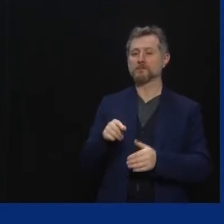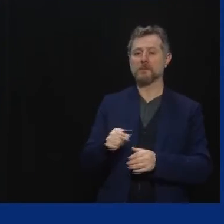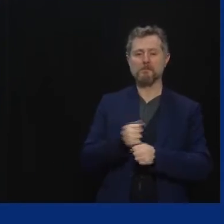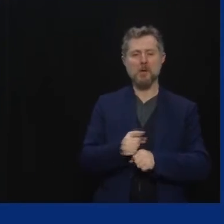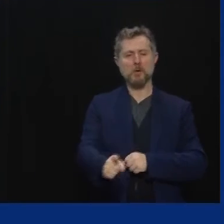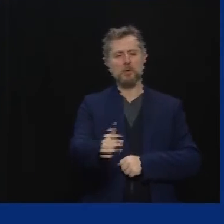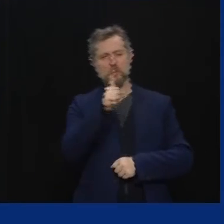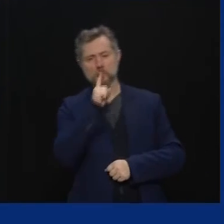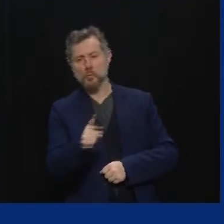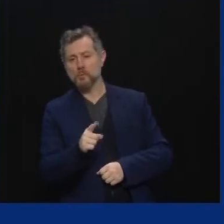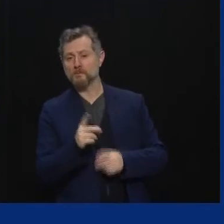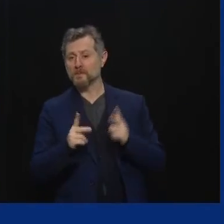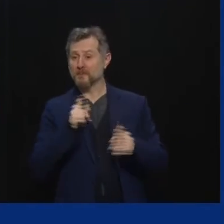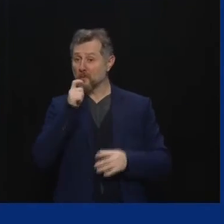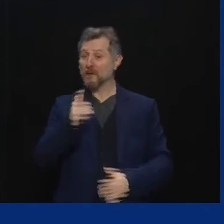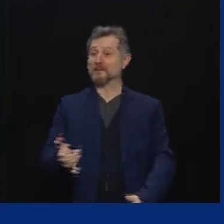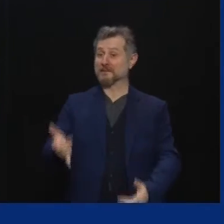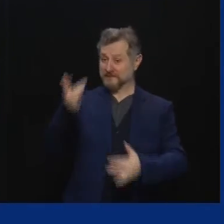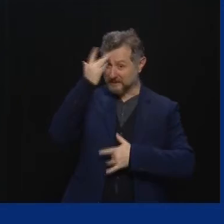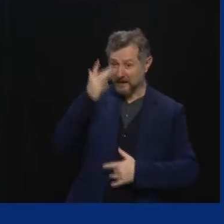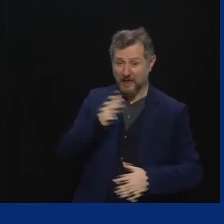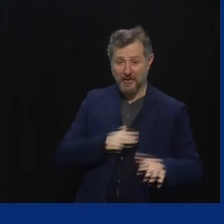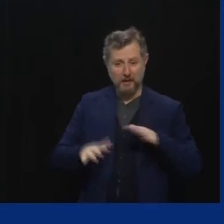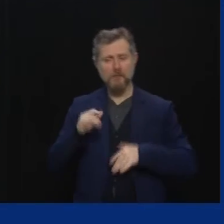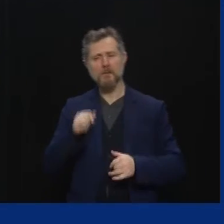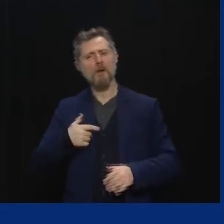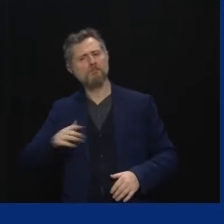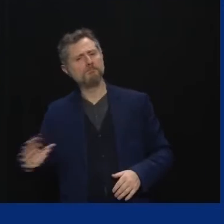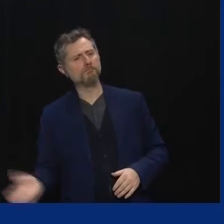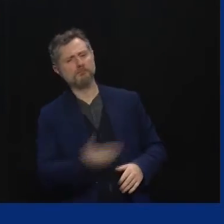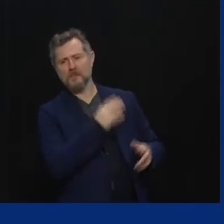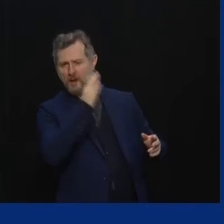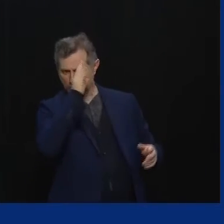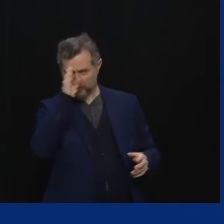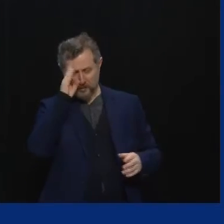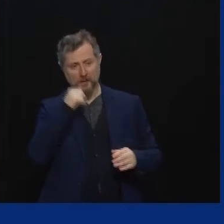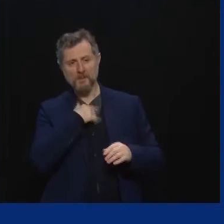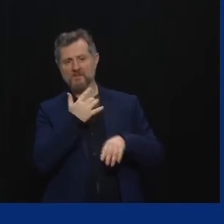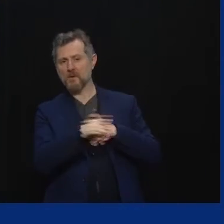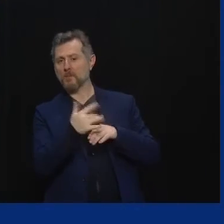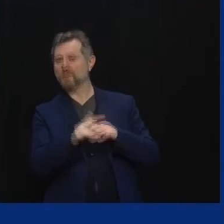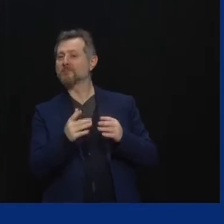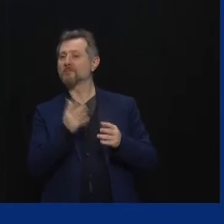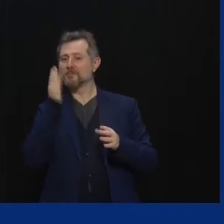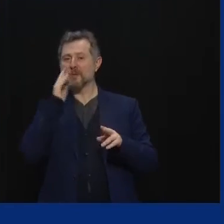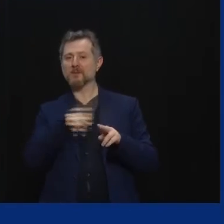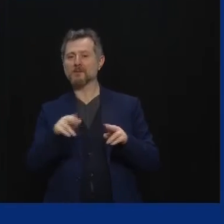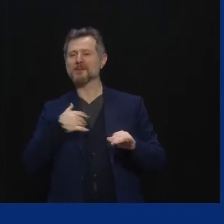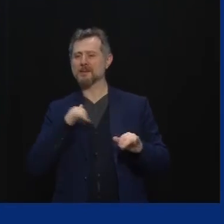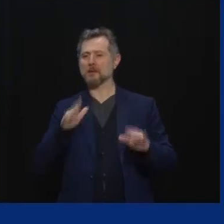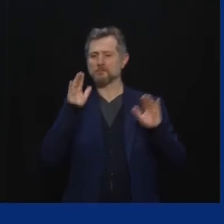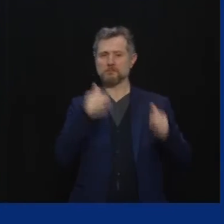get sick, that they have room for them to be taken care of in a hospital, and we're working on that intensely.